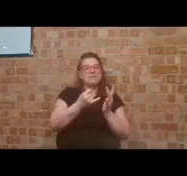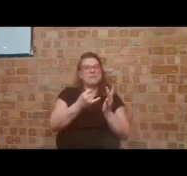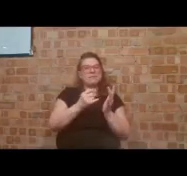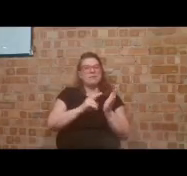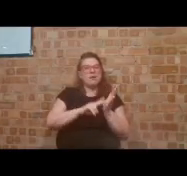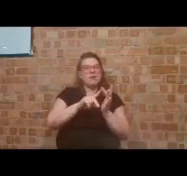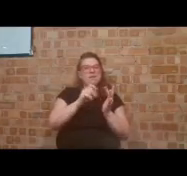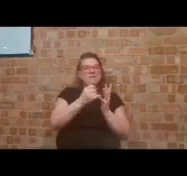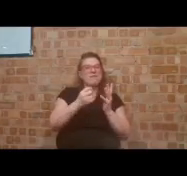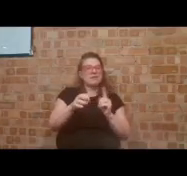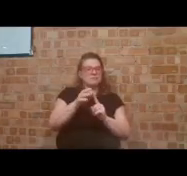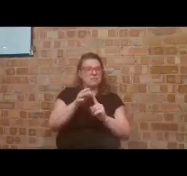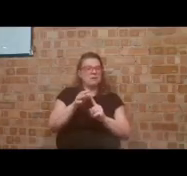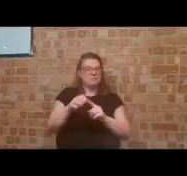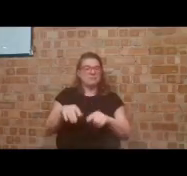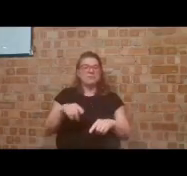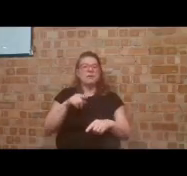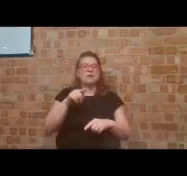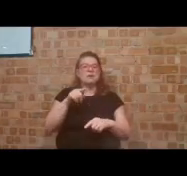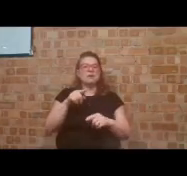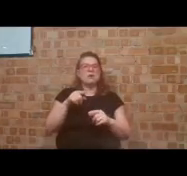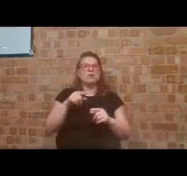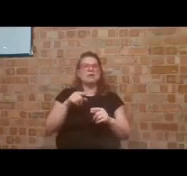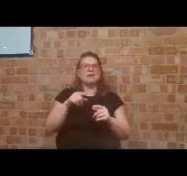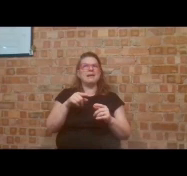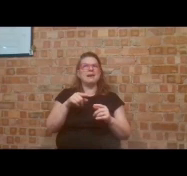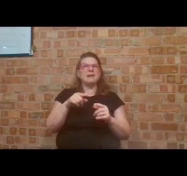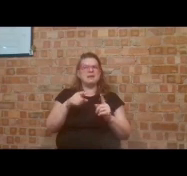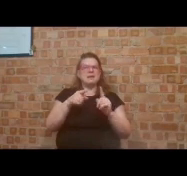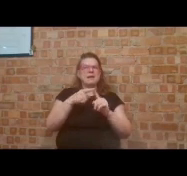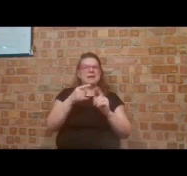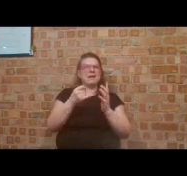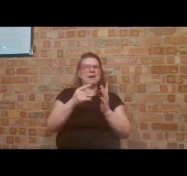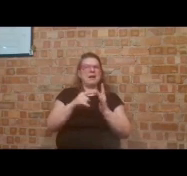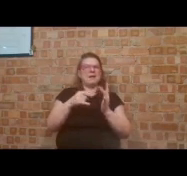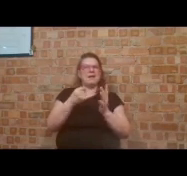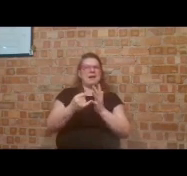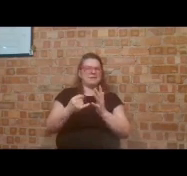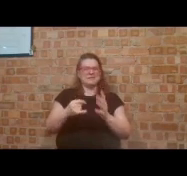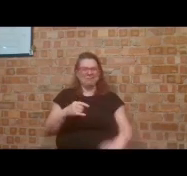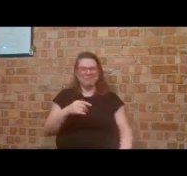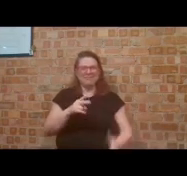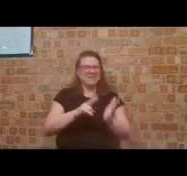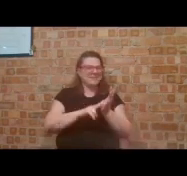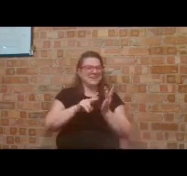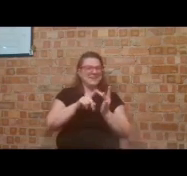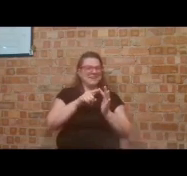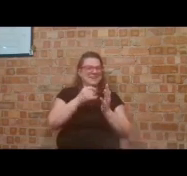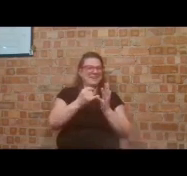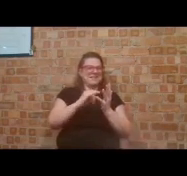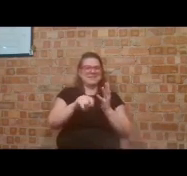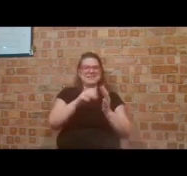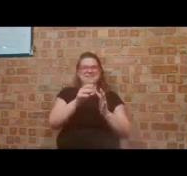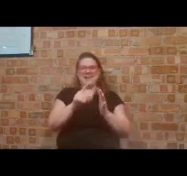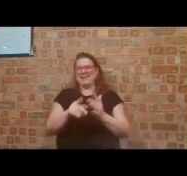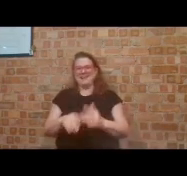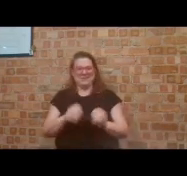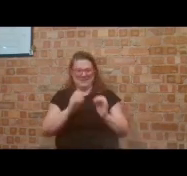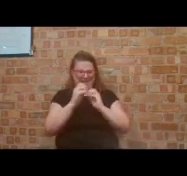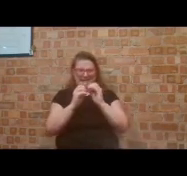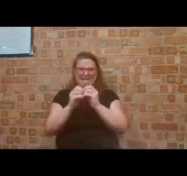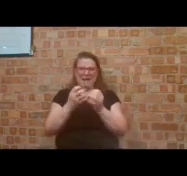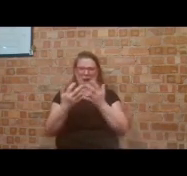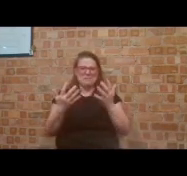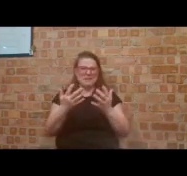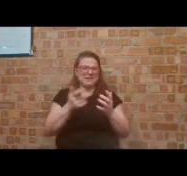AppleVis. That's got lots of very useful getting started guides and things like that, and slightly